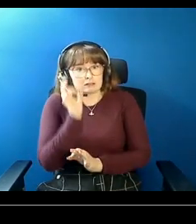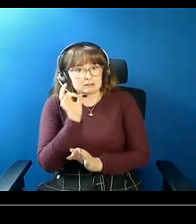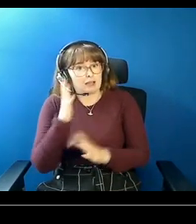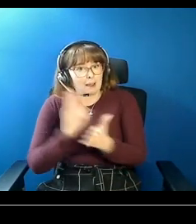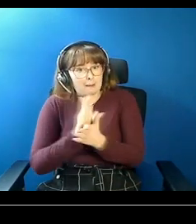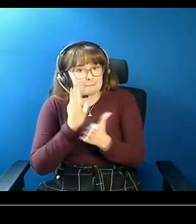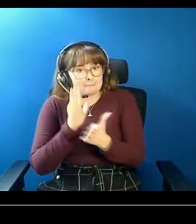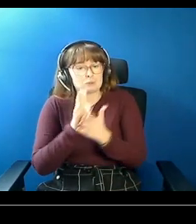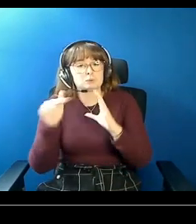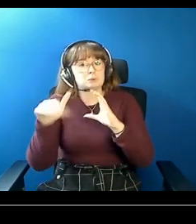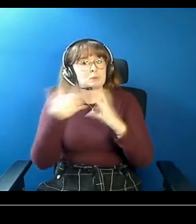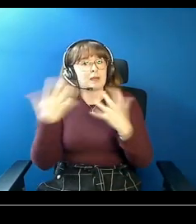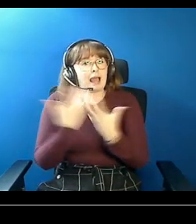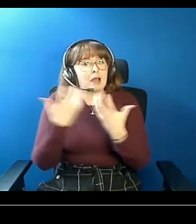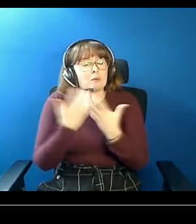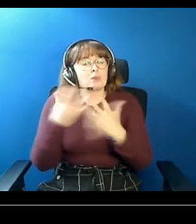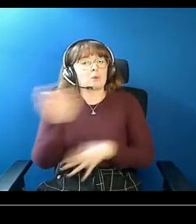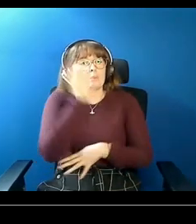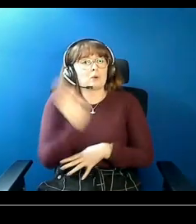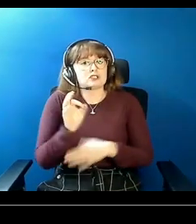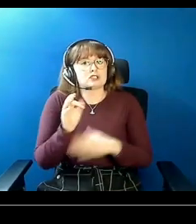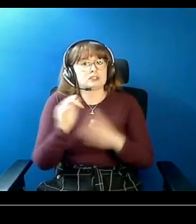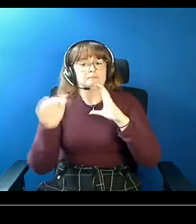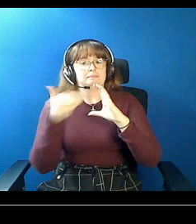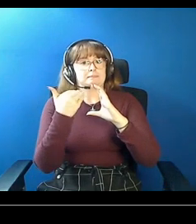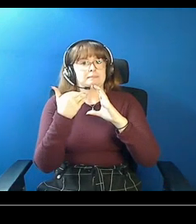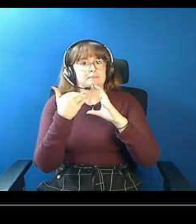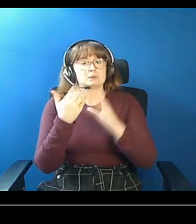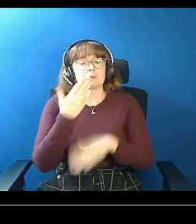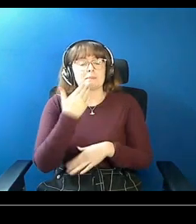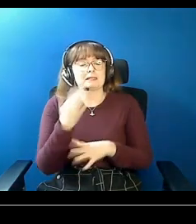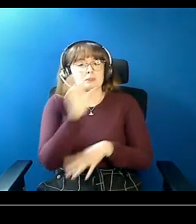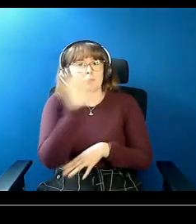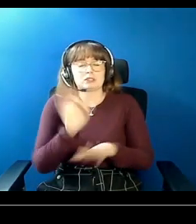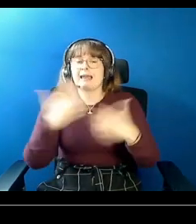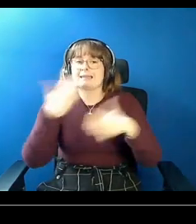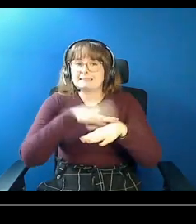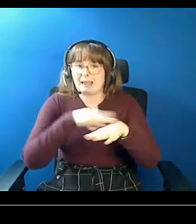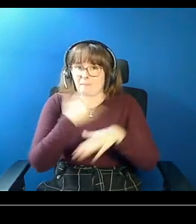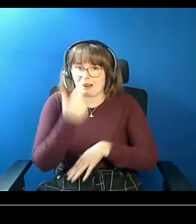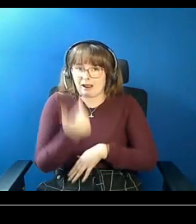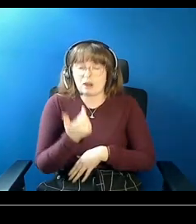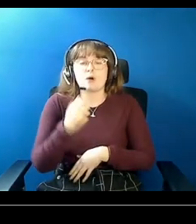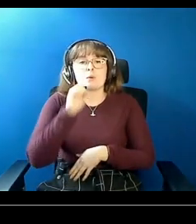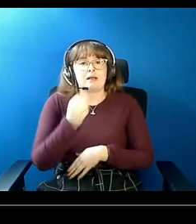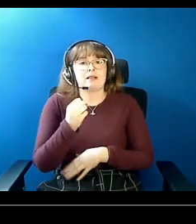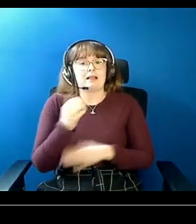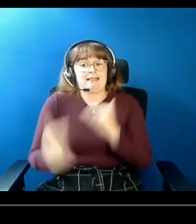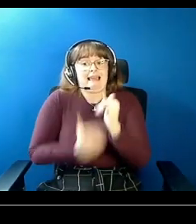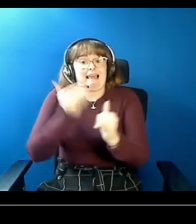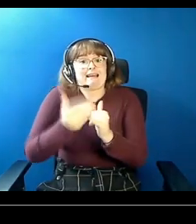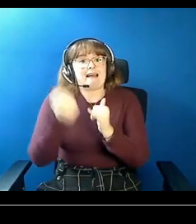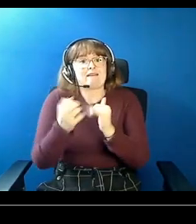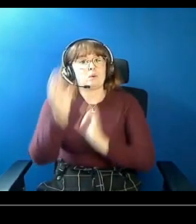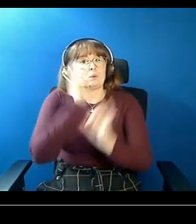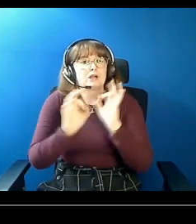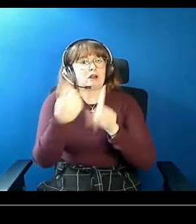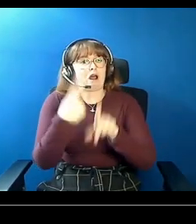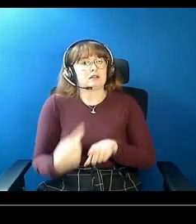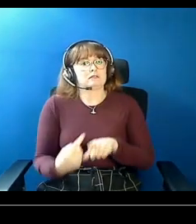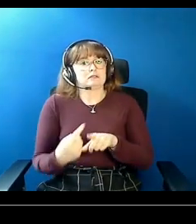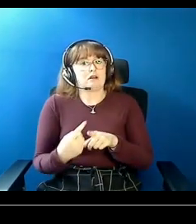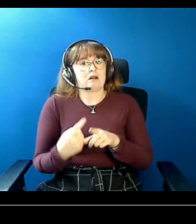submitted via the questions box. So do feel free to do that at any time. And we'll have a Q&A session at the end, depending on sort of how long